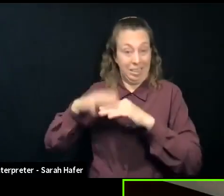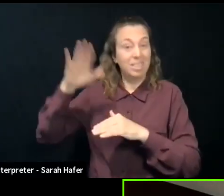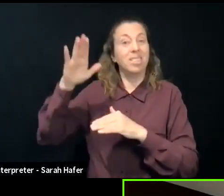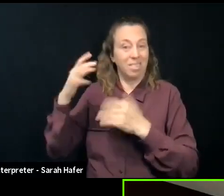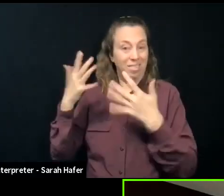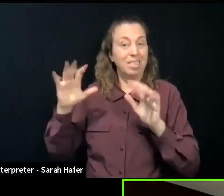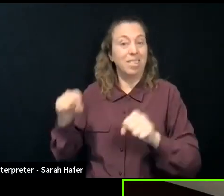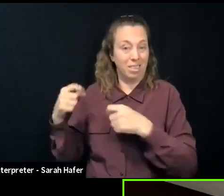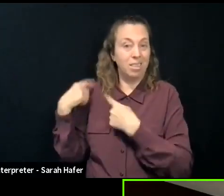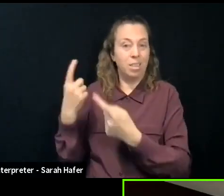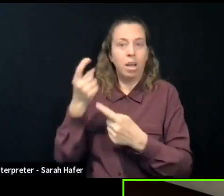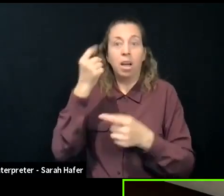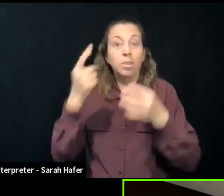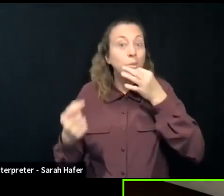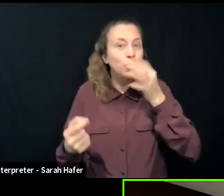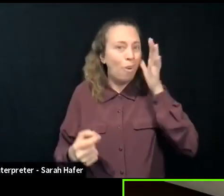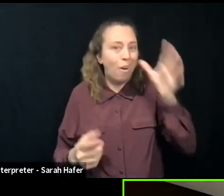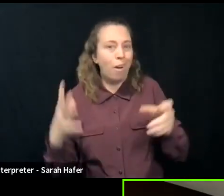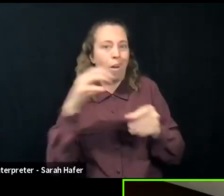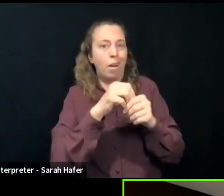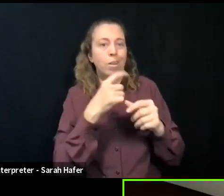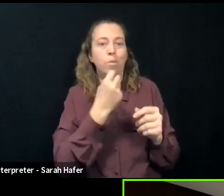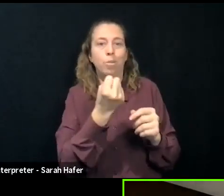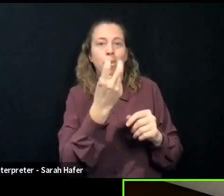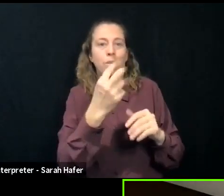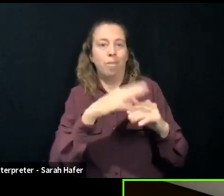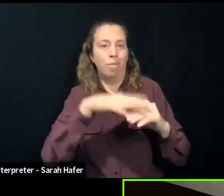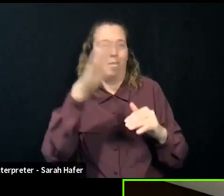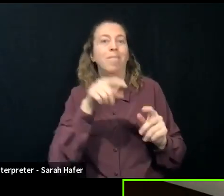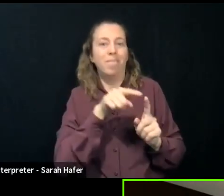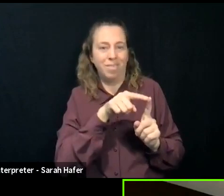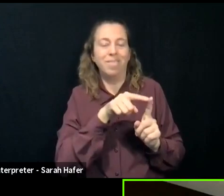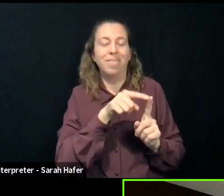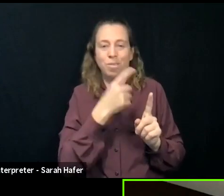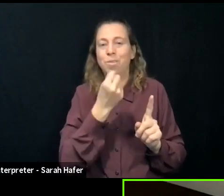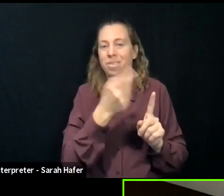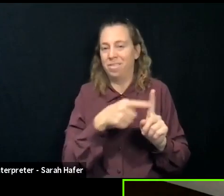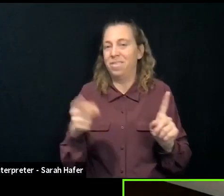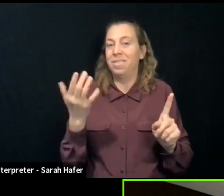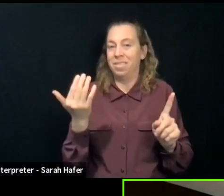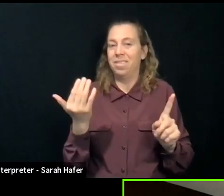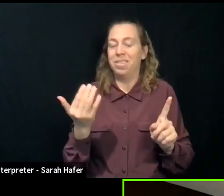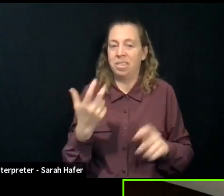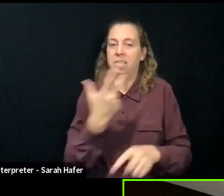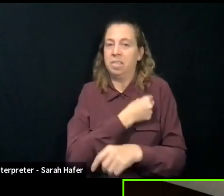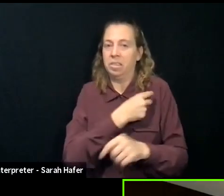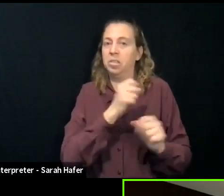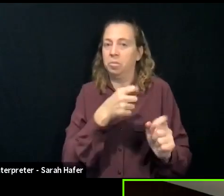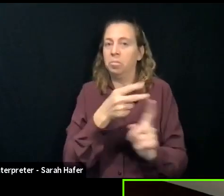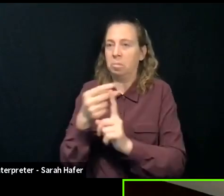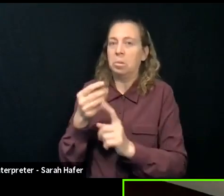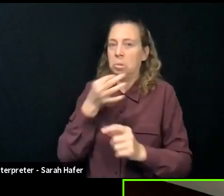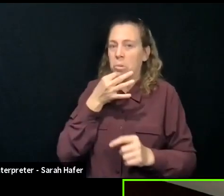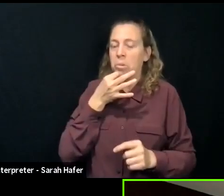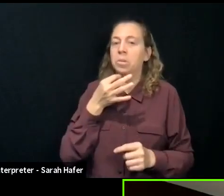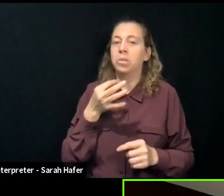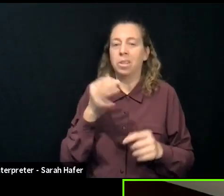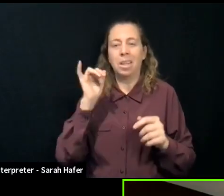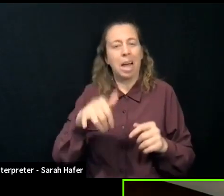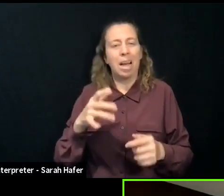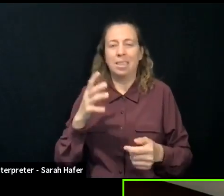12 and older. Getting vaccinated is the most direct path to ending this pandemic once and